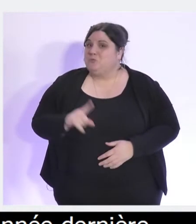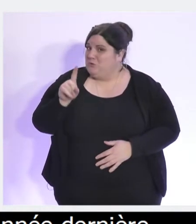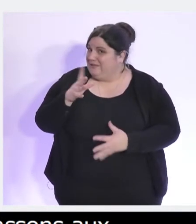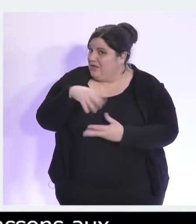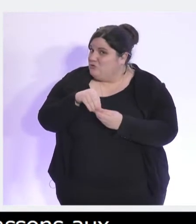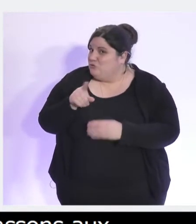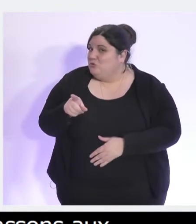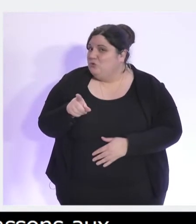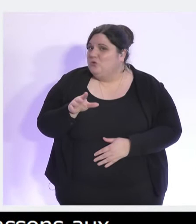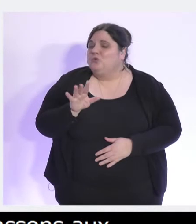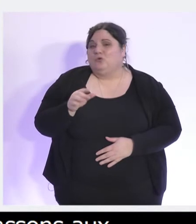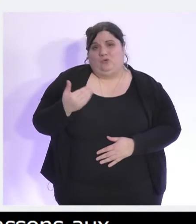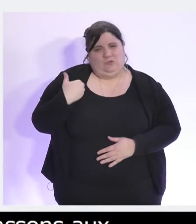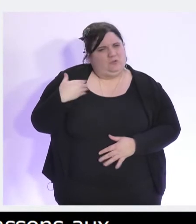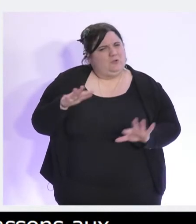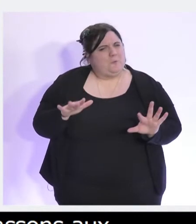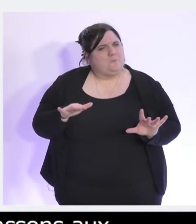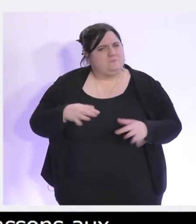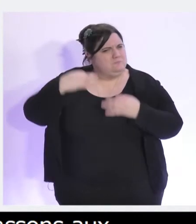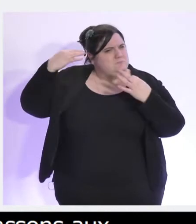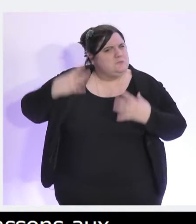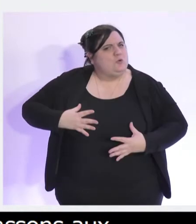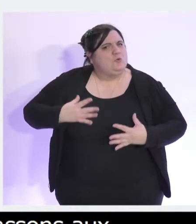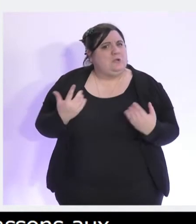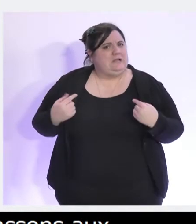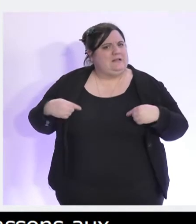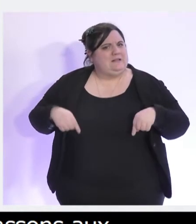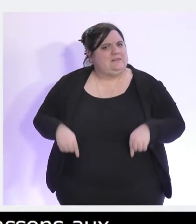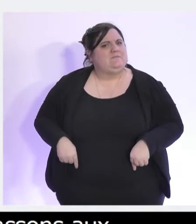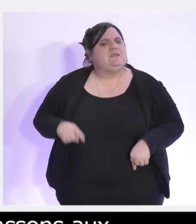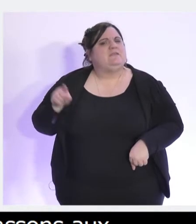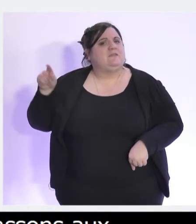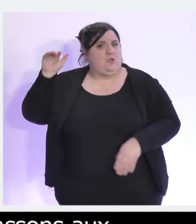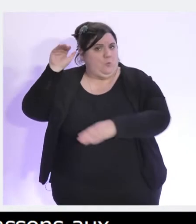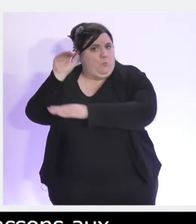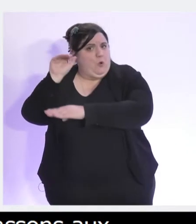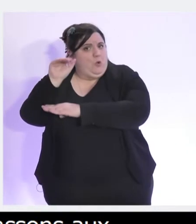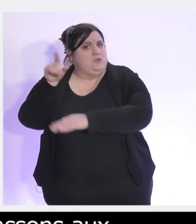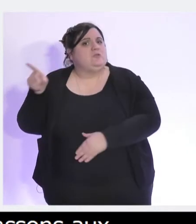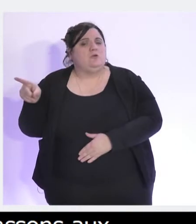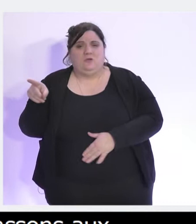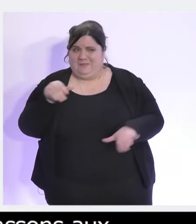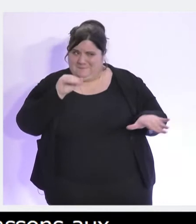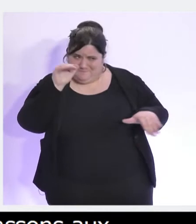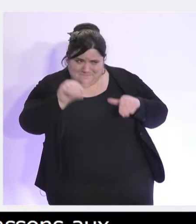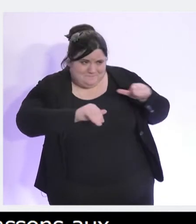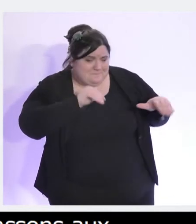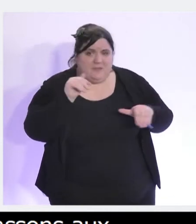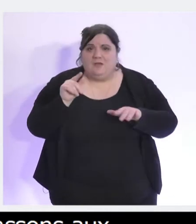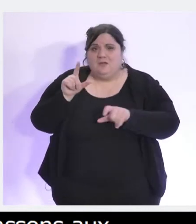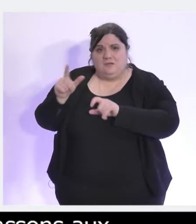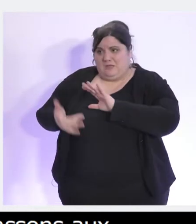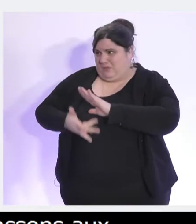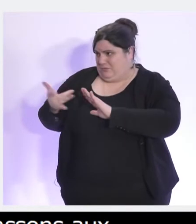So question, there was an appeal from the Polish minister concerning